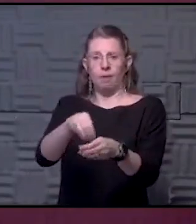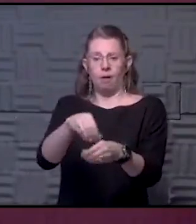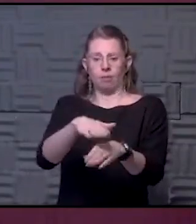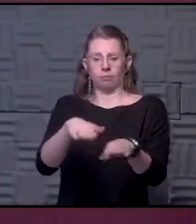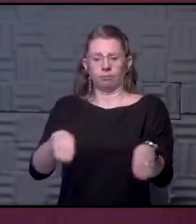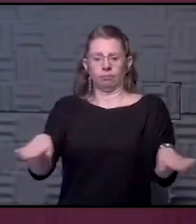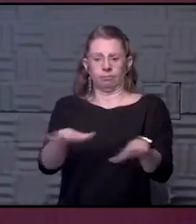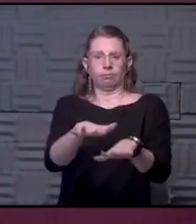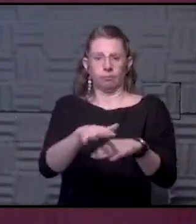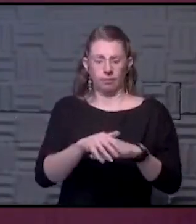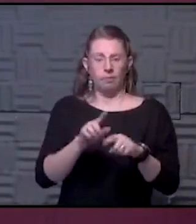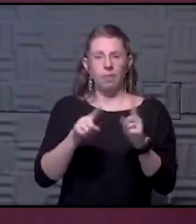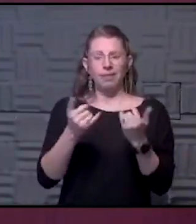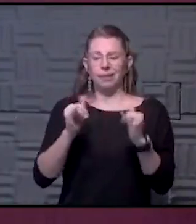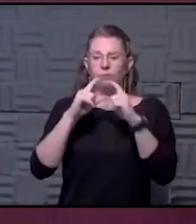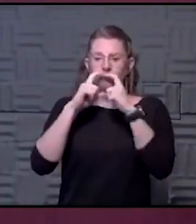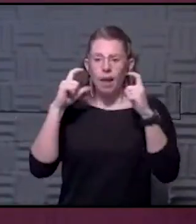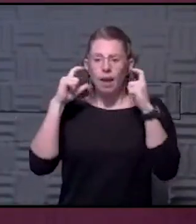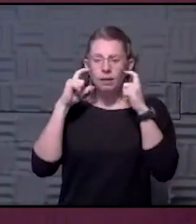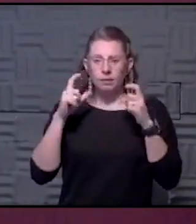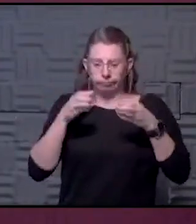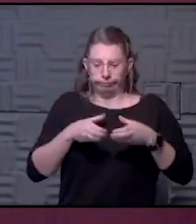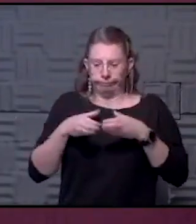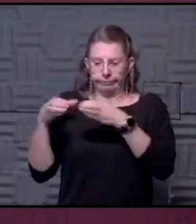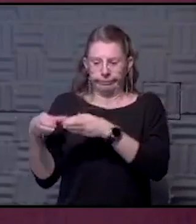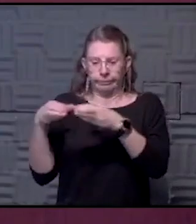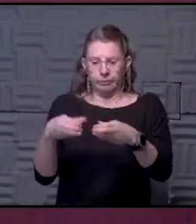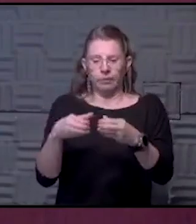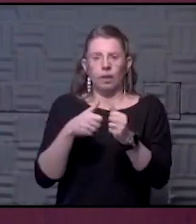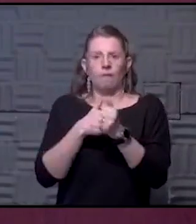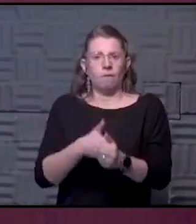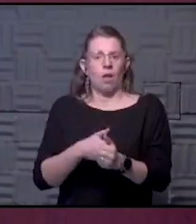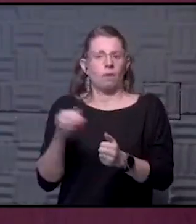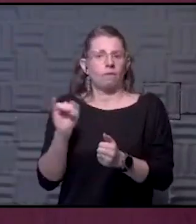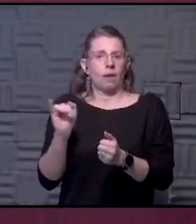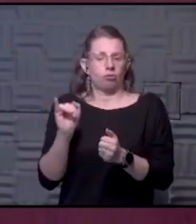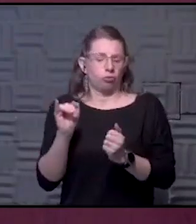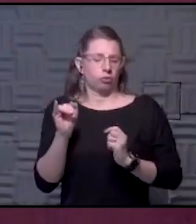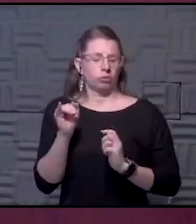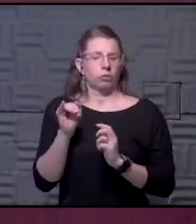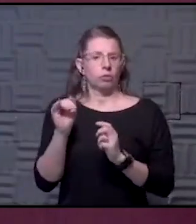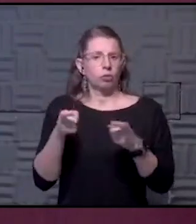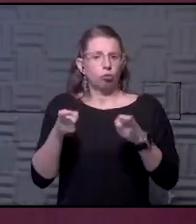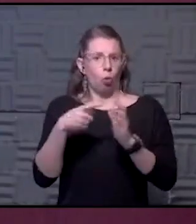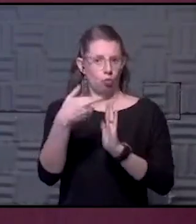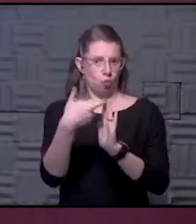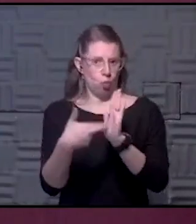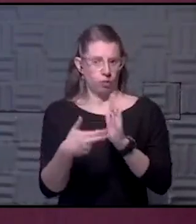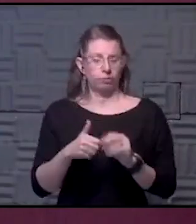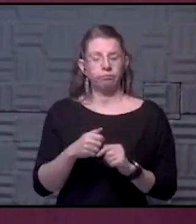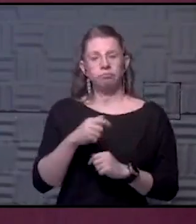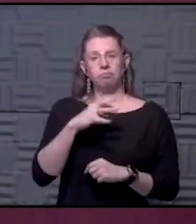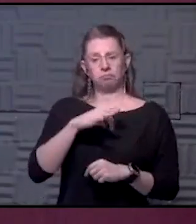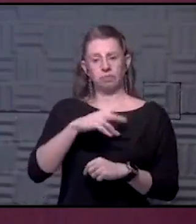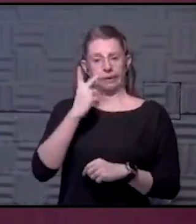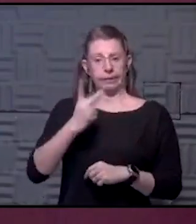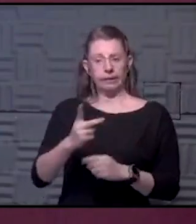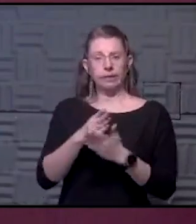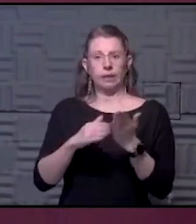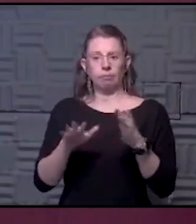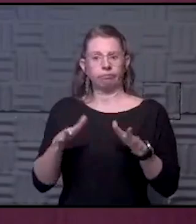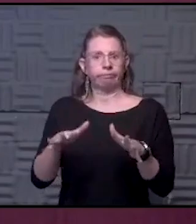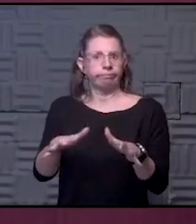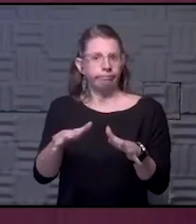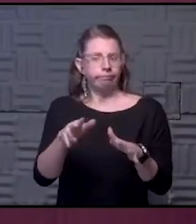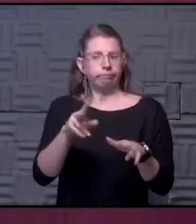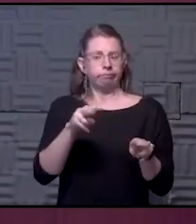to still have masks on, bubbles, infection pillars of control. So, you know, it's neat to see. Obviously, there was some angst in that,